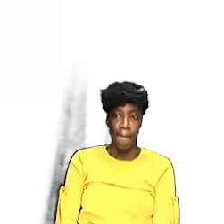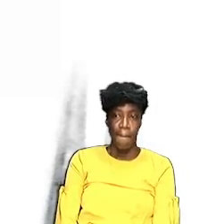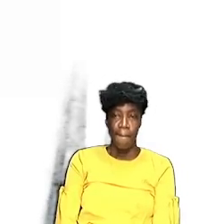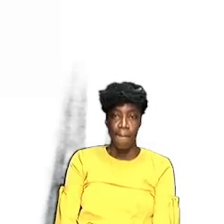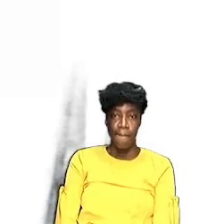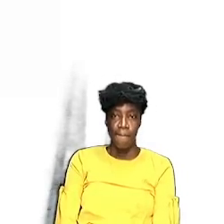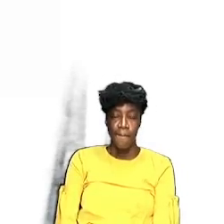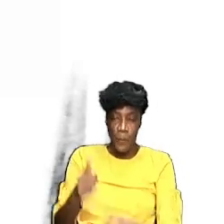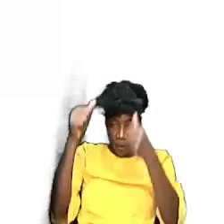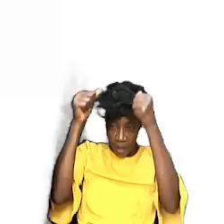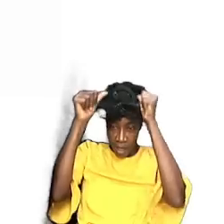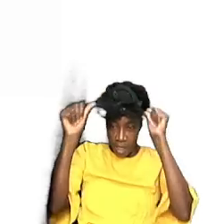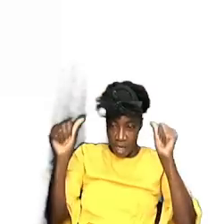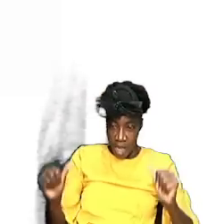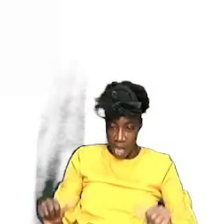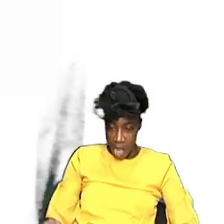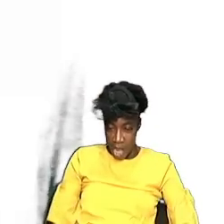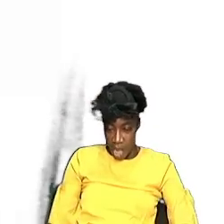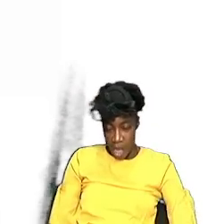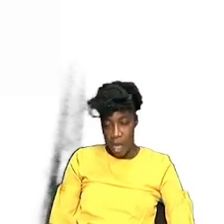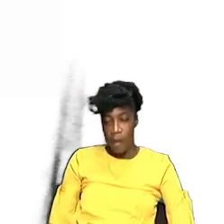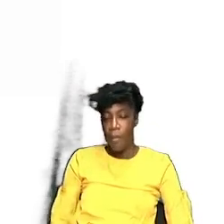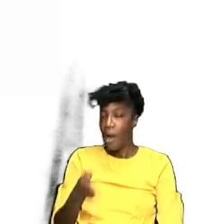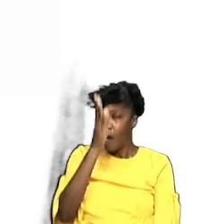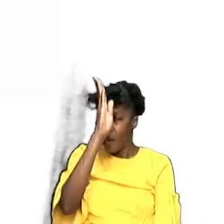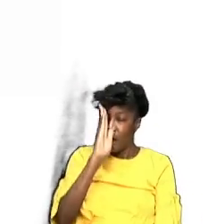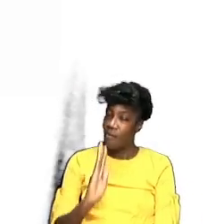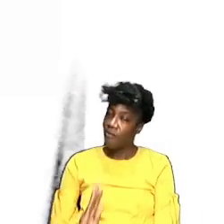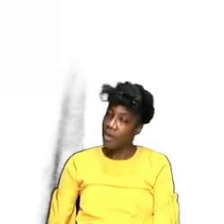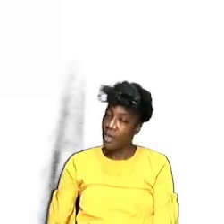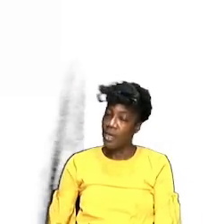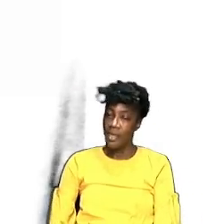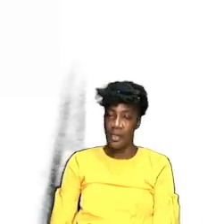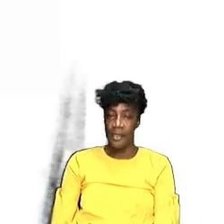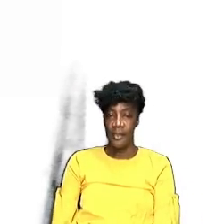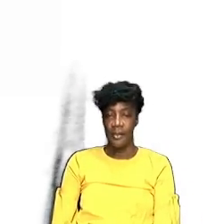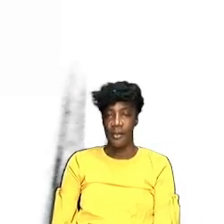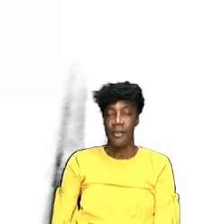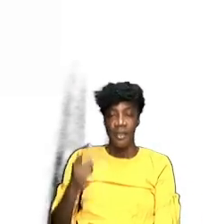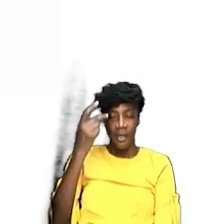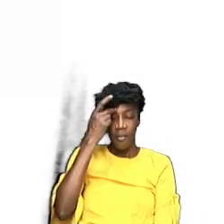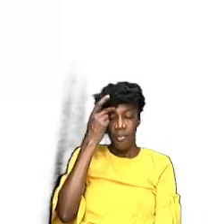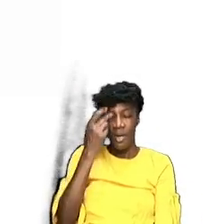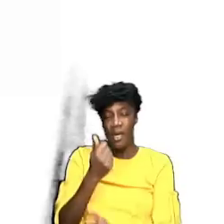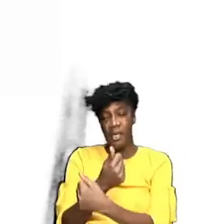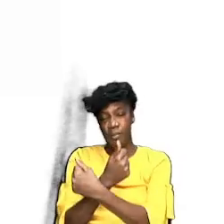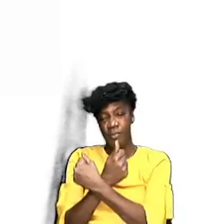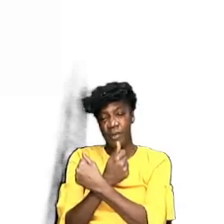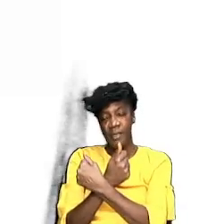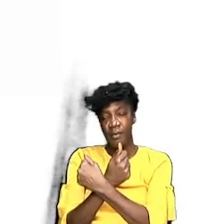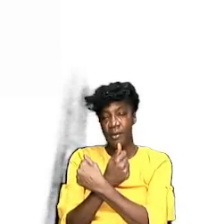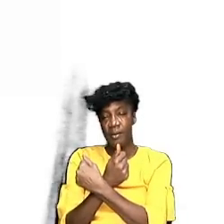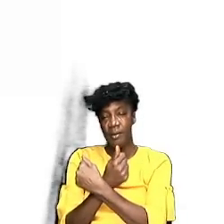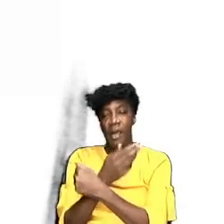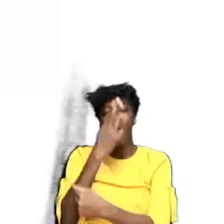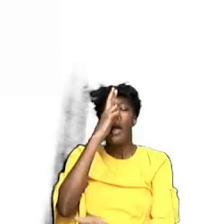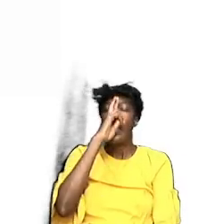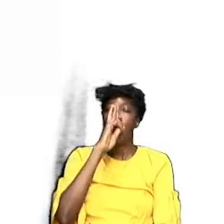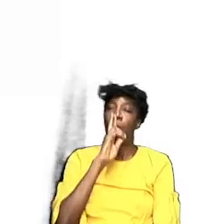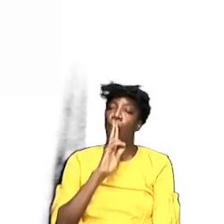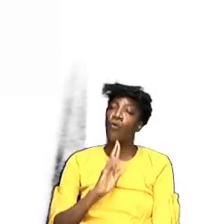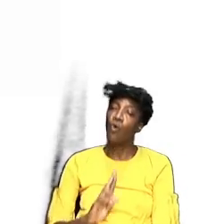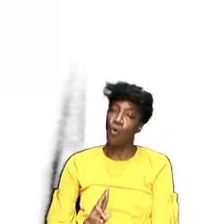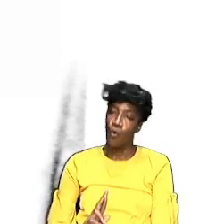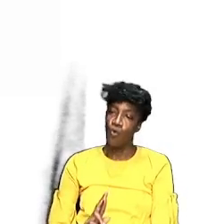the armor of God, amen. Paul was in prison in Rome. He was chained to